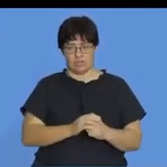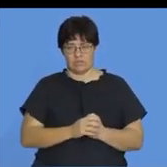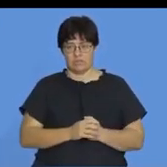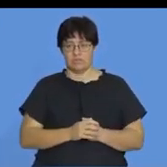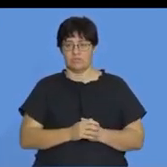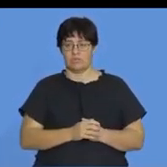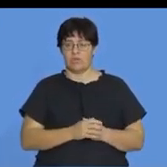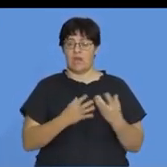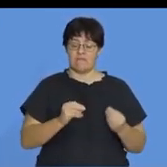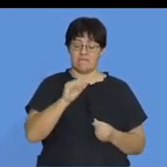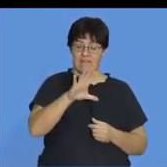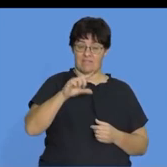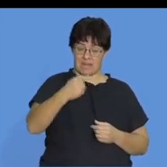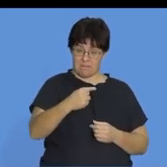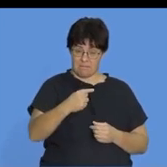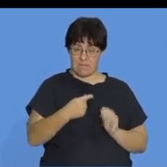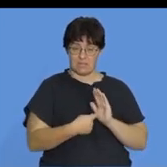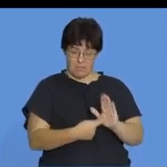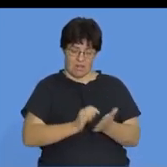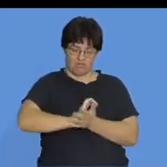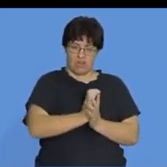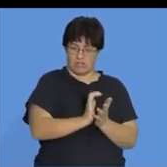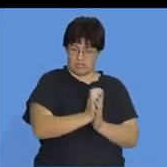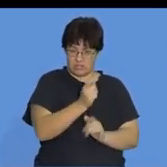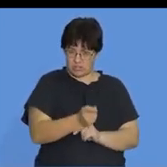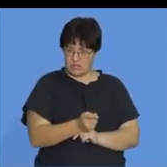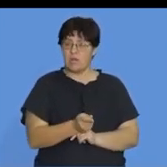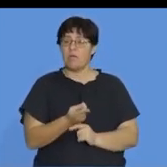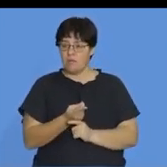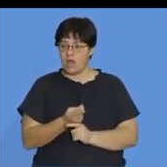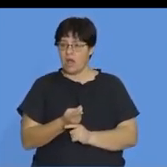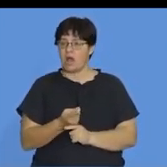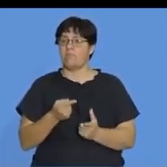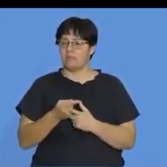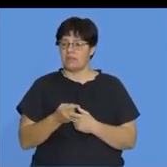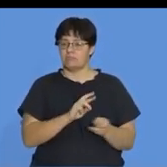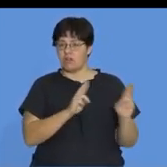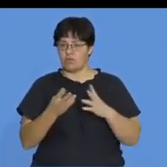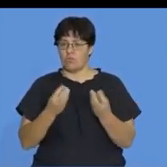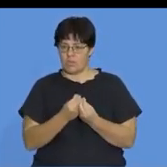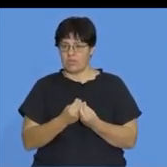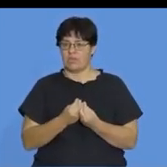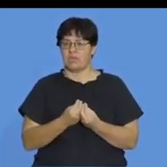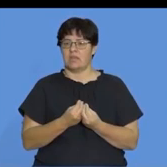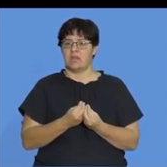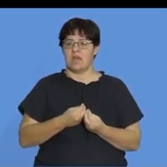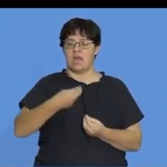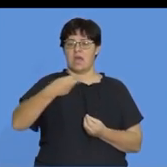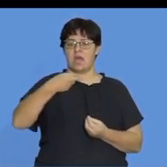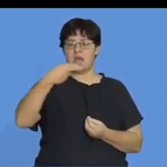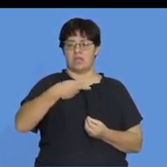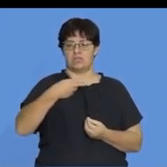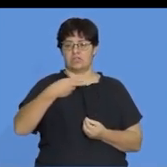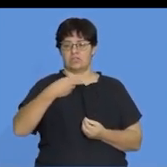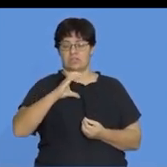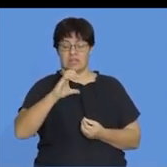got 5 grams sample of the shells which are crushed and reacted with hydrochloric acid according to the balanced equation of reaction. So